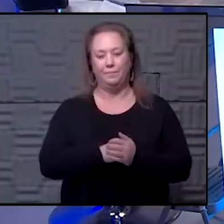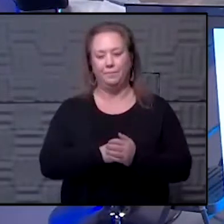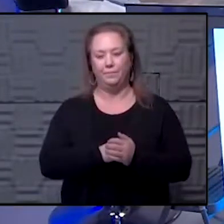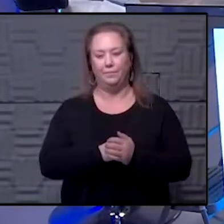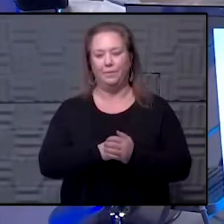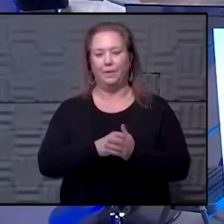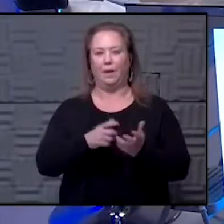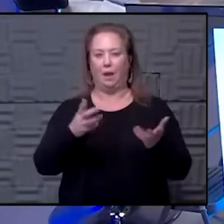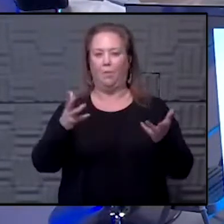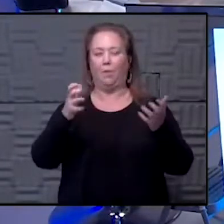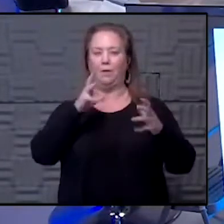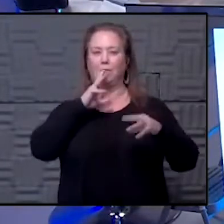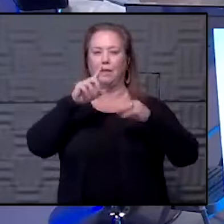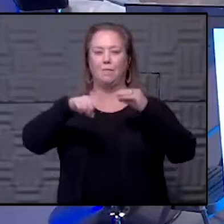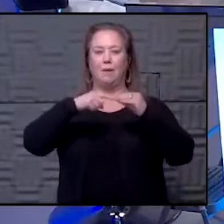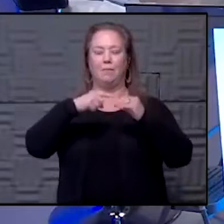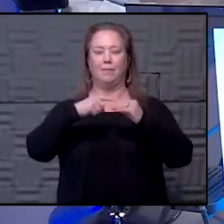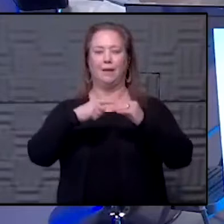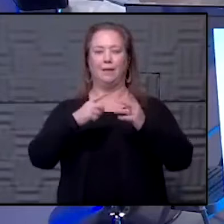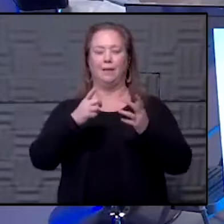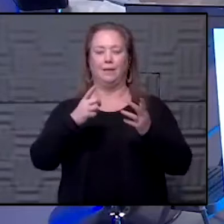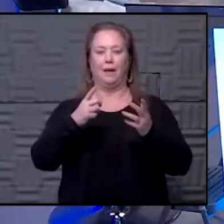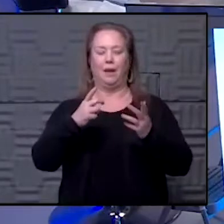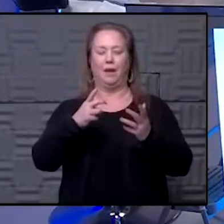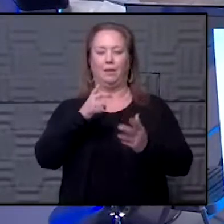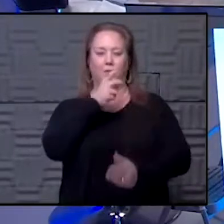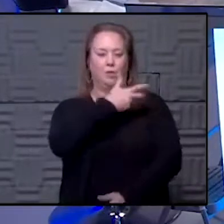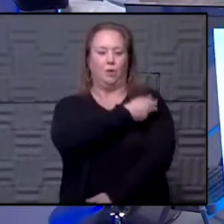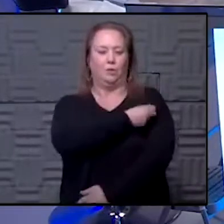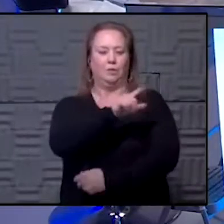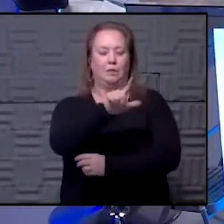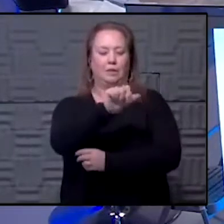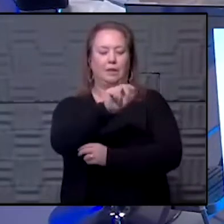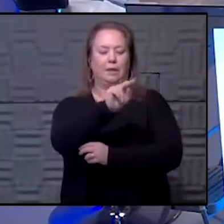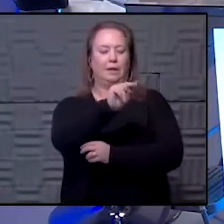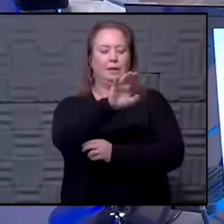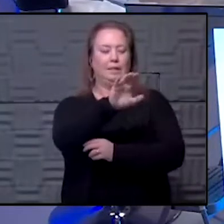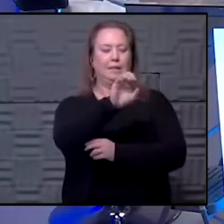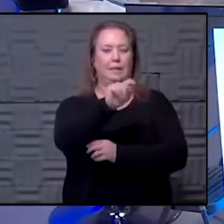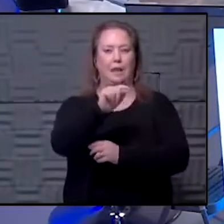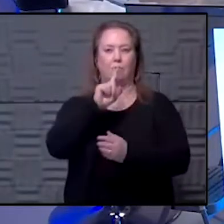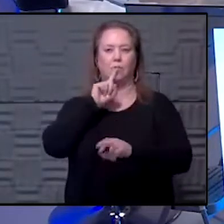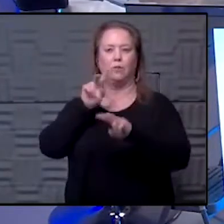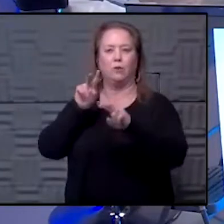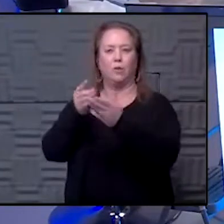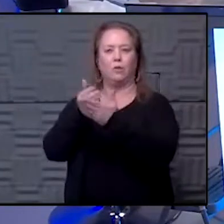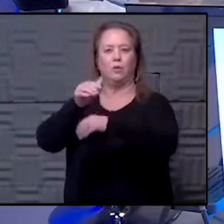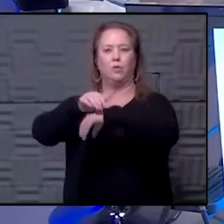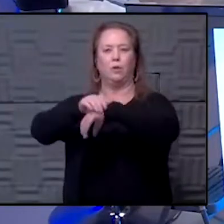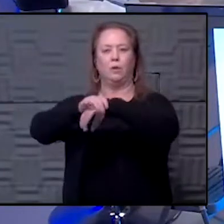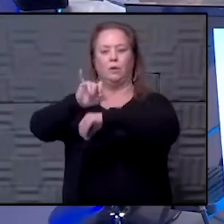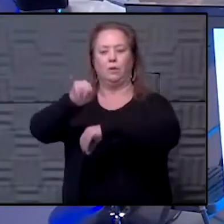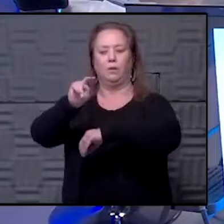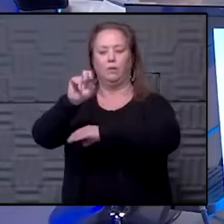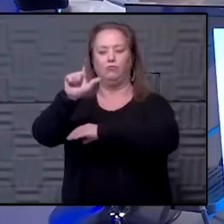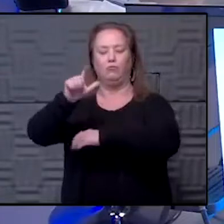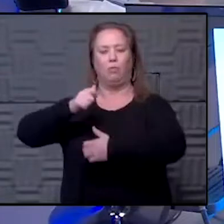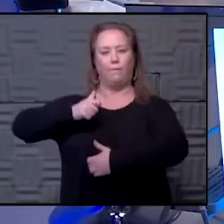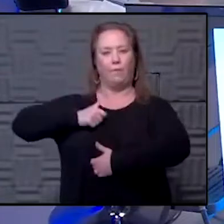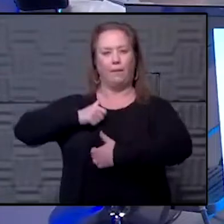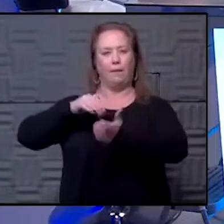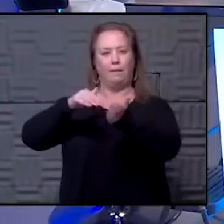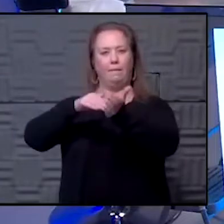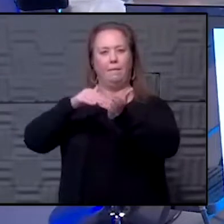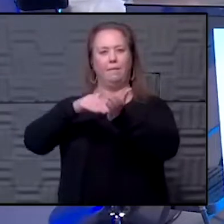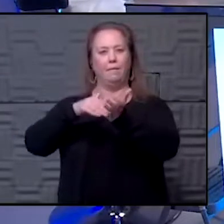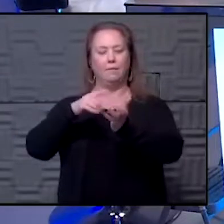my thunder a little bit with this single dose. I wasn't looking at the Lancet story. I was looking at the New England Journal of Medicine one with the Canadian doctor saying, hey, look,